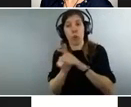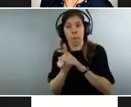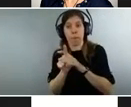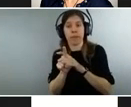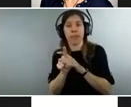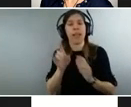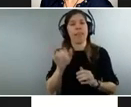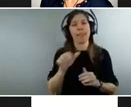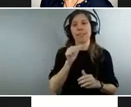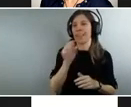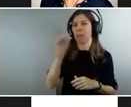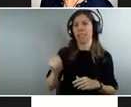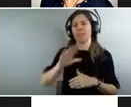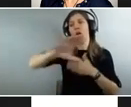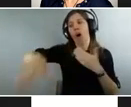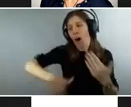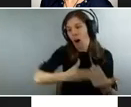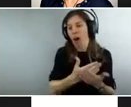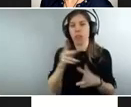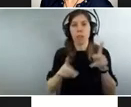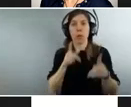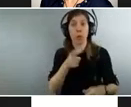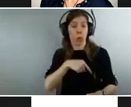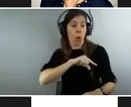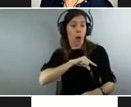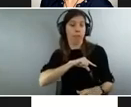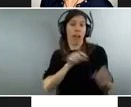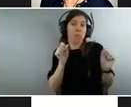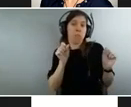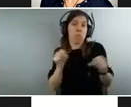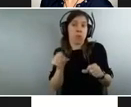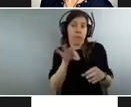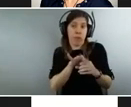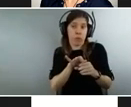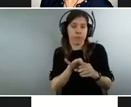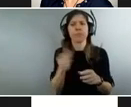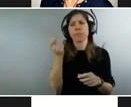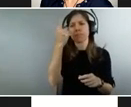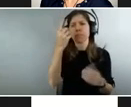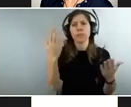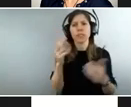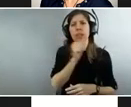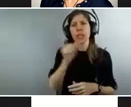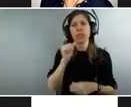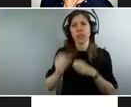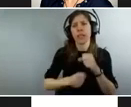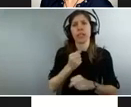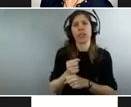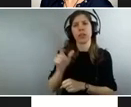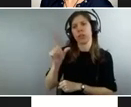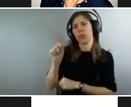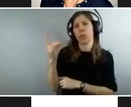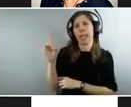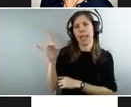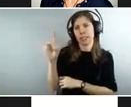the percentage of all the people who are eligible to vote. So in Arizona in 2018, which was slightly